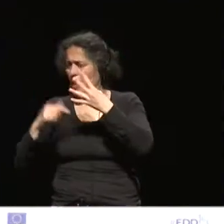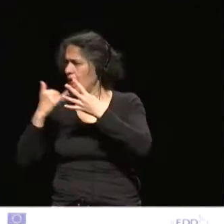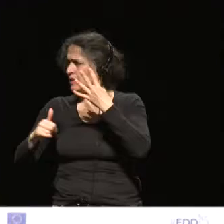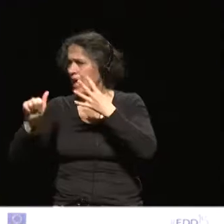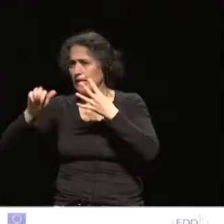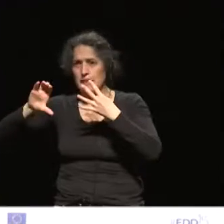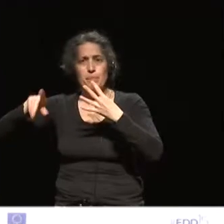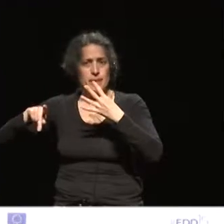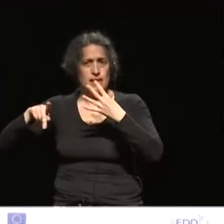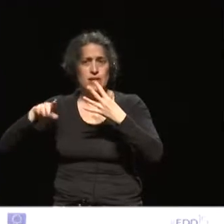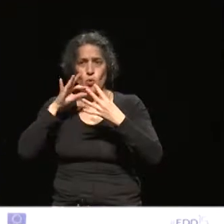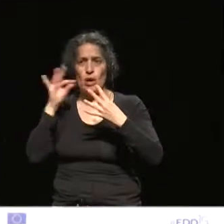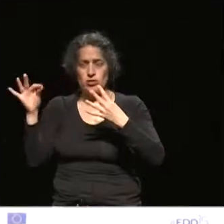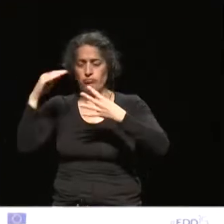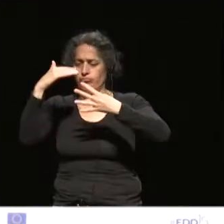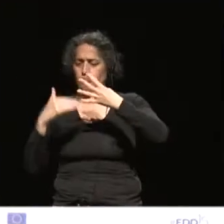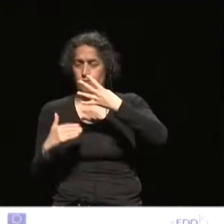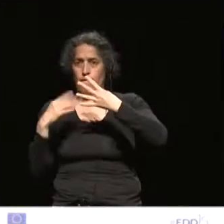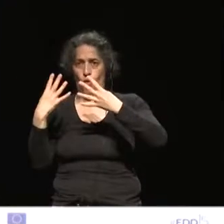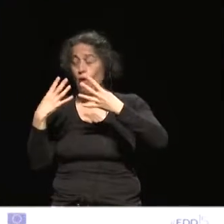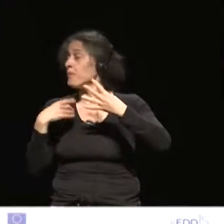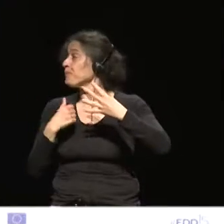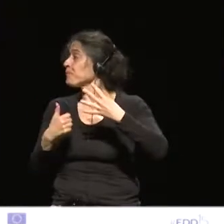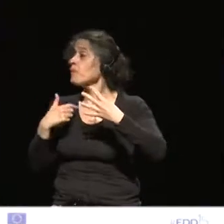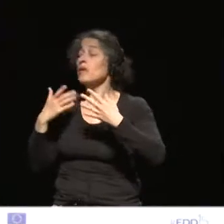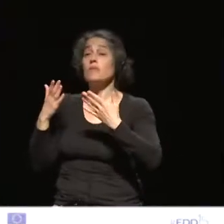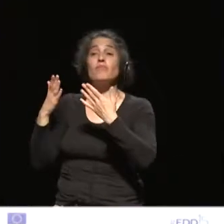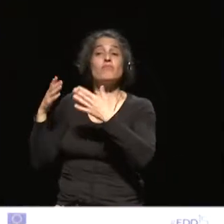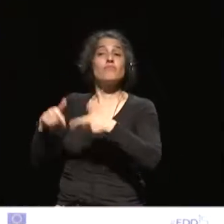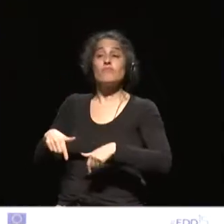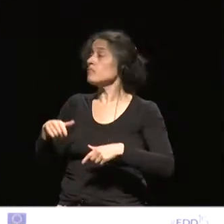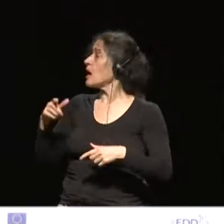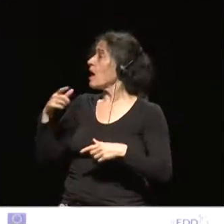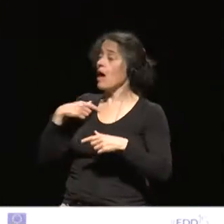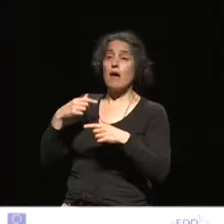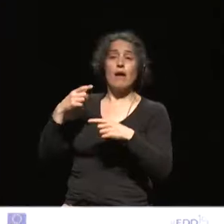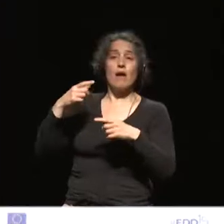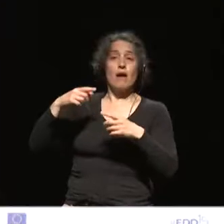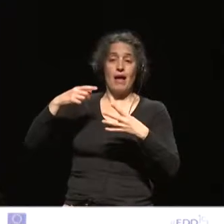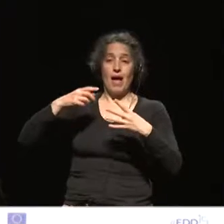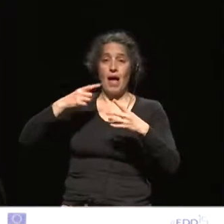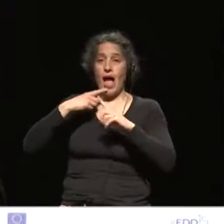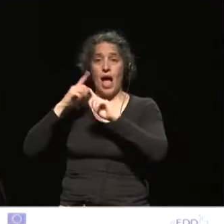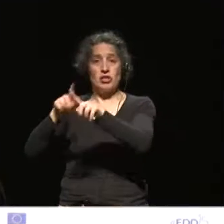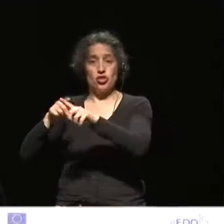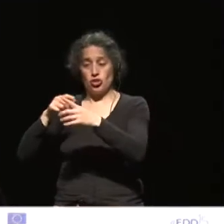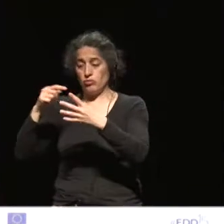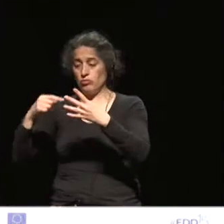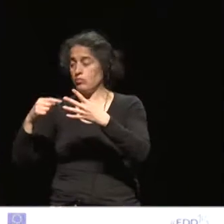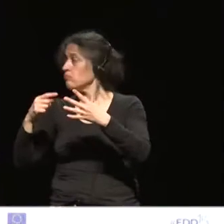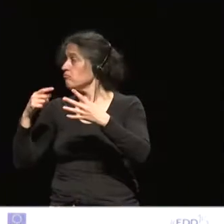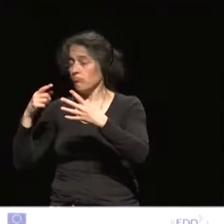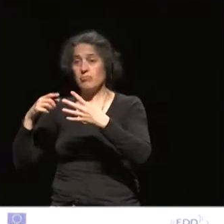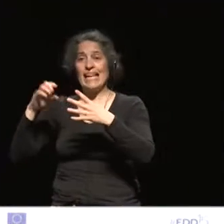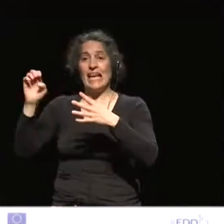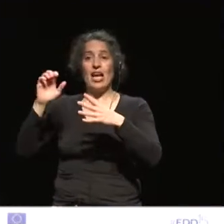ACP question to our colleagues from the European Parliament. May I suggest that we go this way, the other way around, just to finish with our colleagues from the European